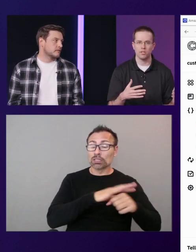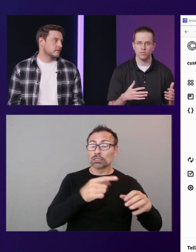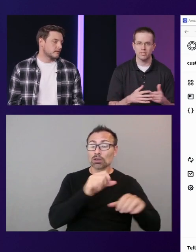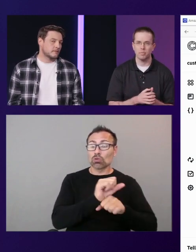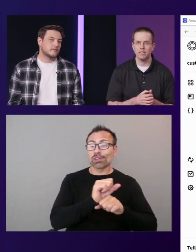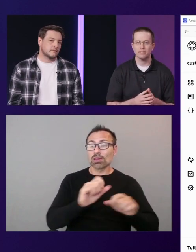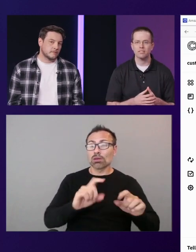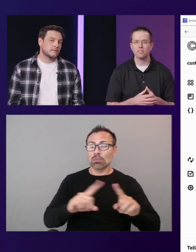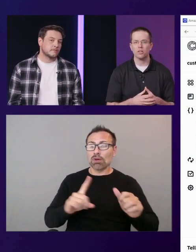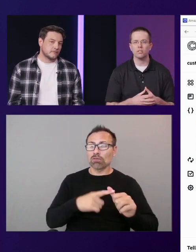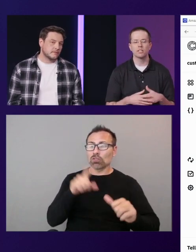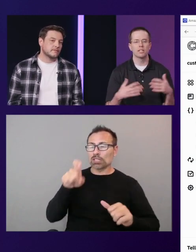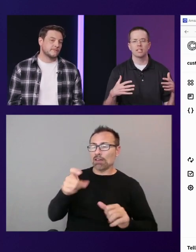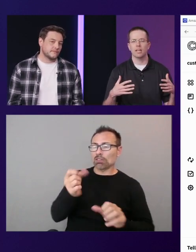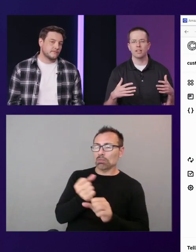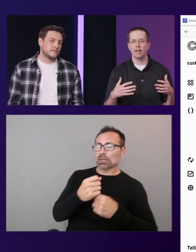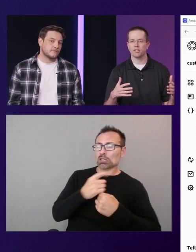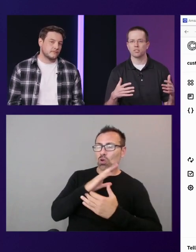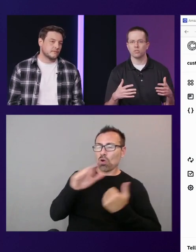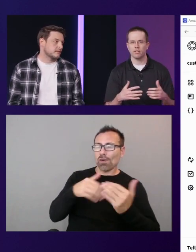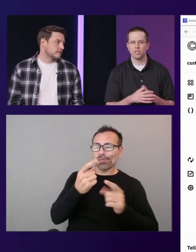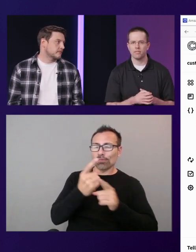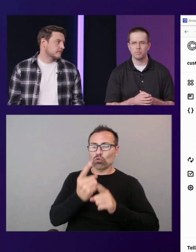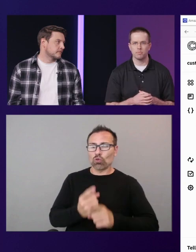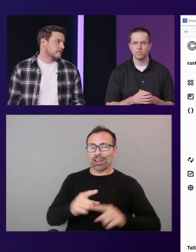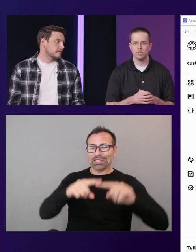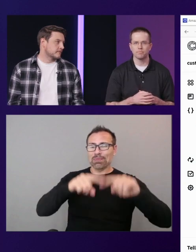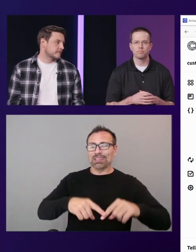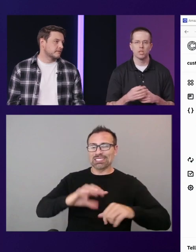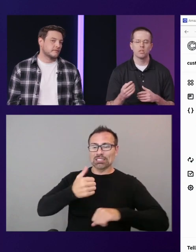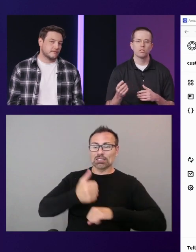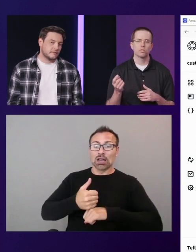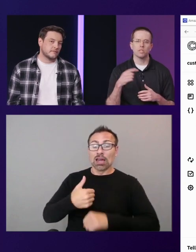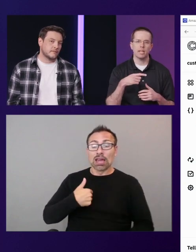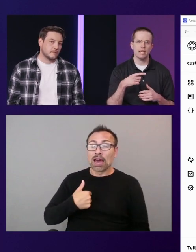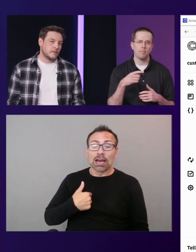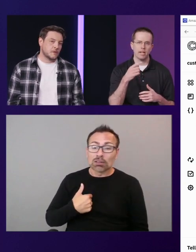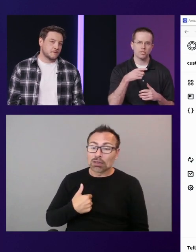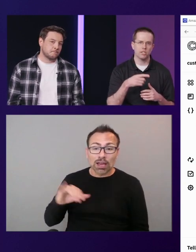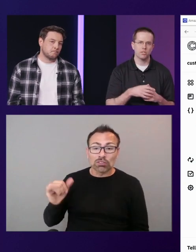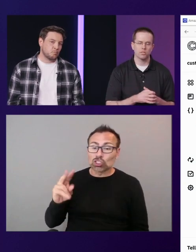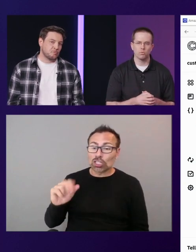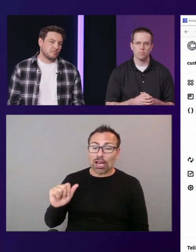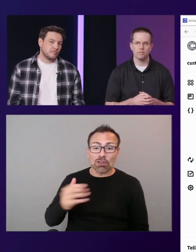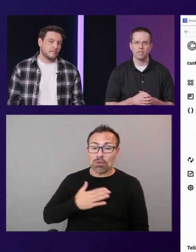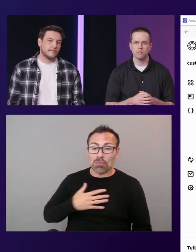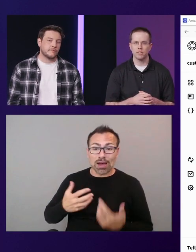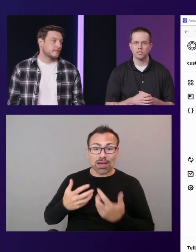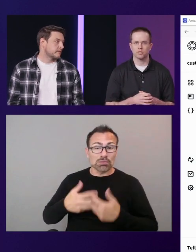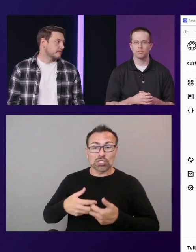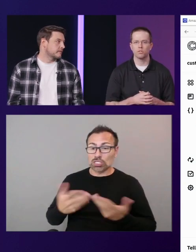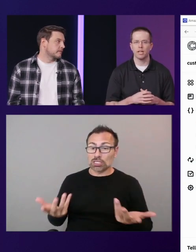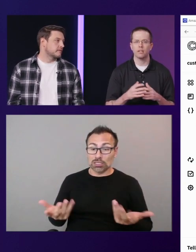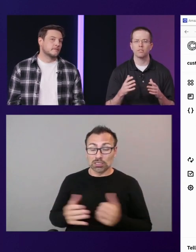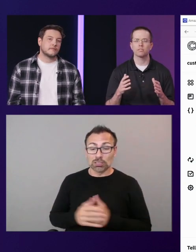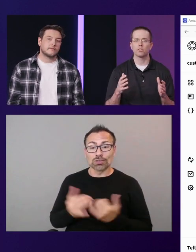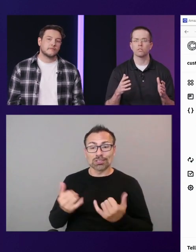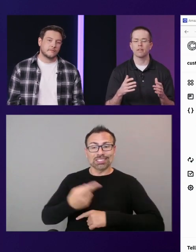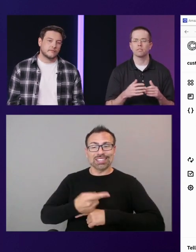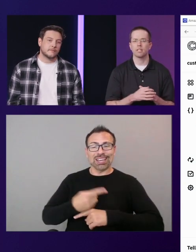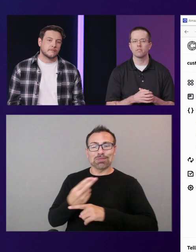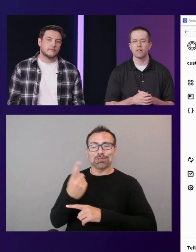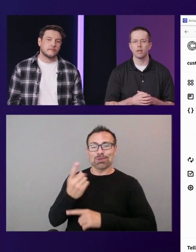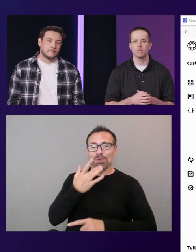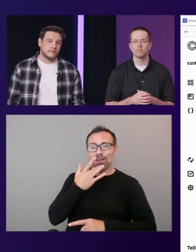sure I have all the right dependencies installed, and I actually don't have Java on my machine. So today, I'm actually going to use one of my favorite features of Code Catalyst, the